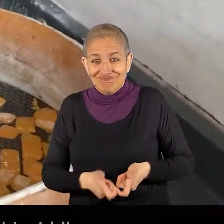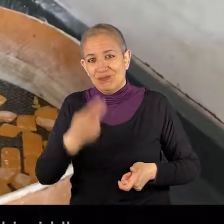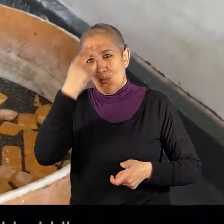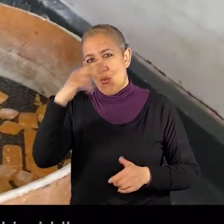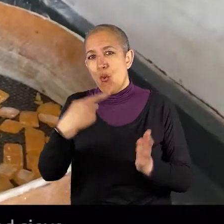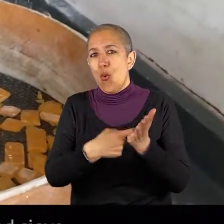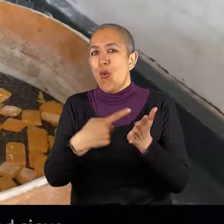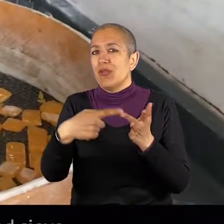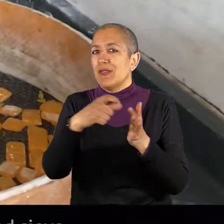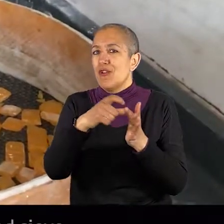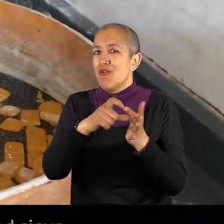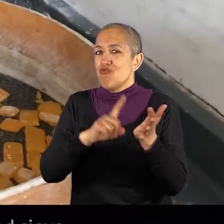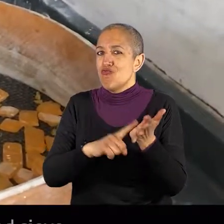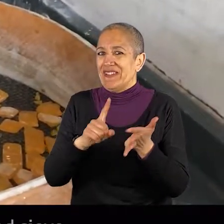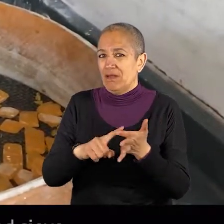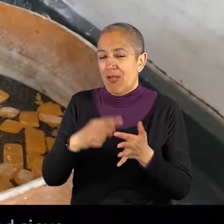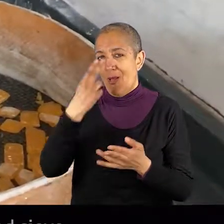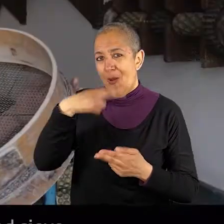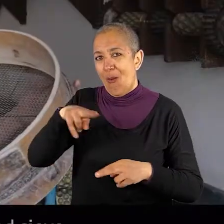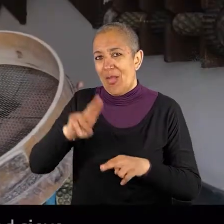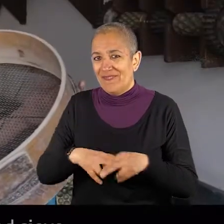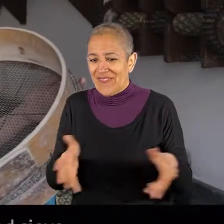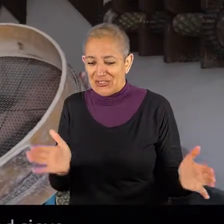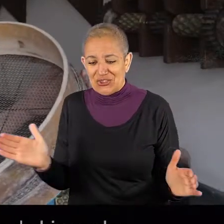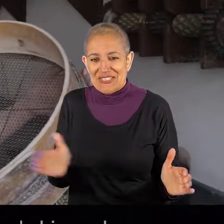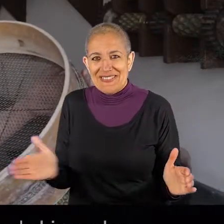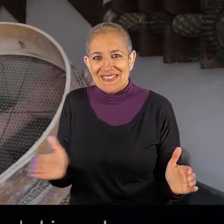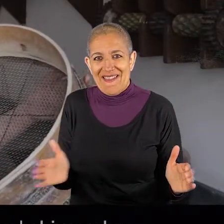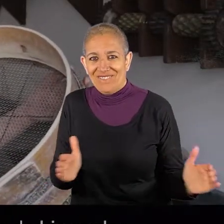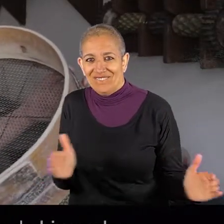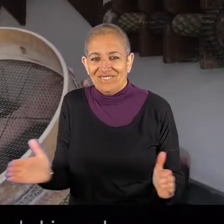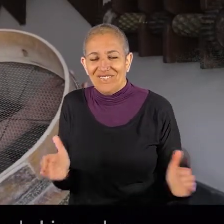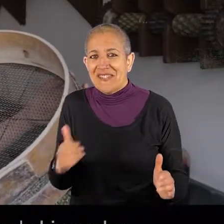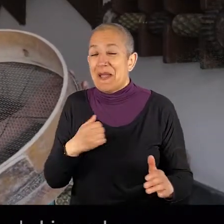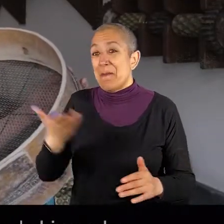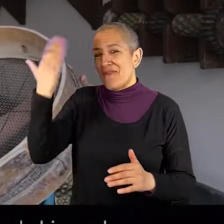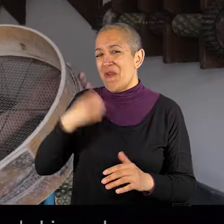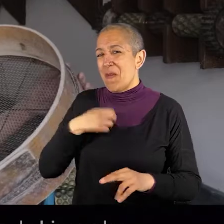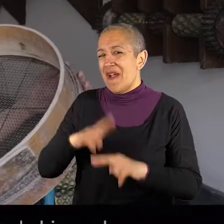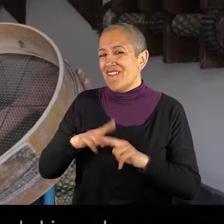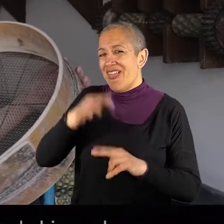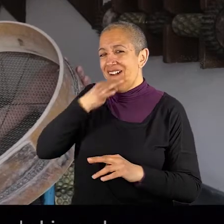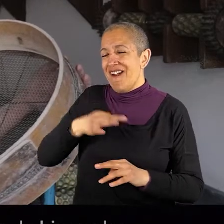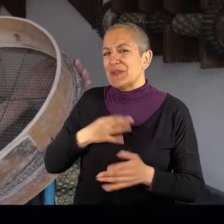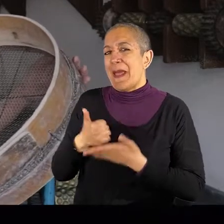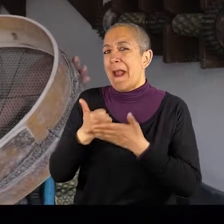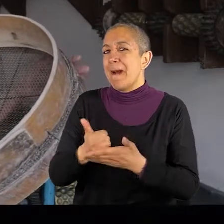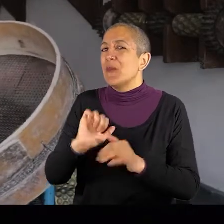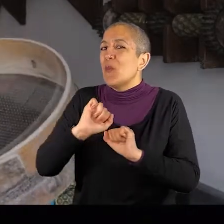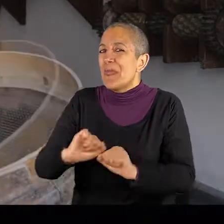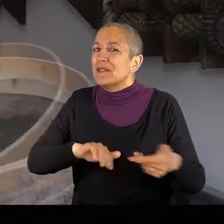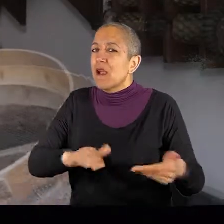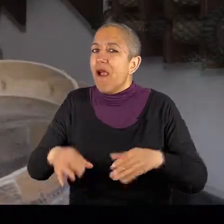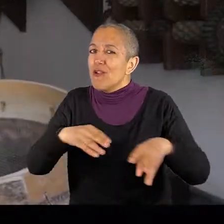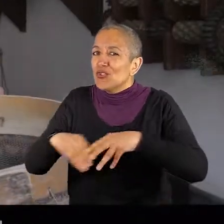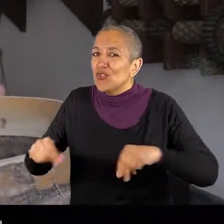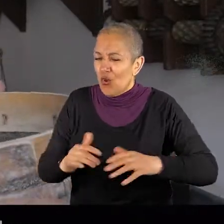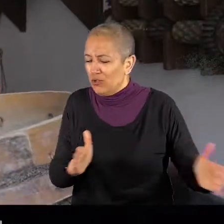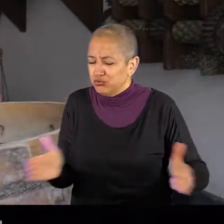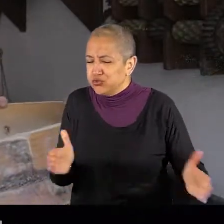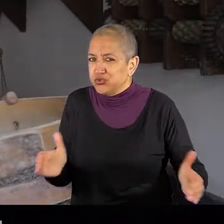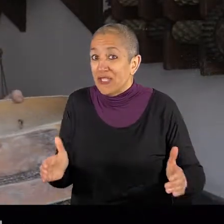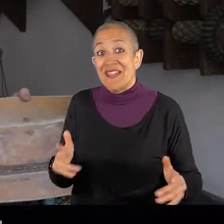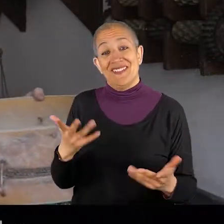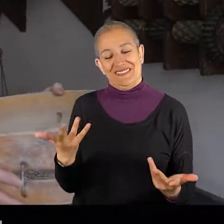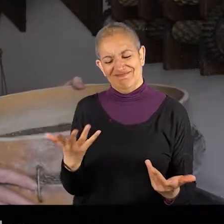riddle. It's an old-fashioned sieve, and my father regularly asked me to do his garden soil with one of these. So the sweets